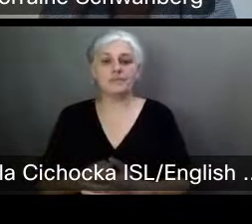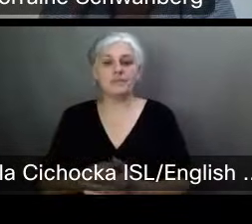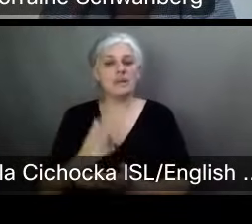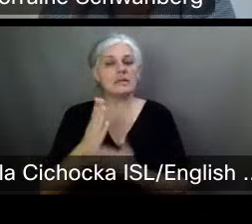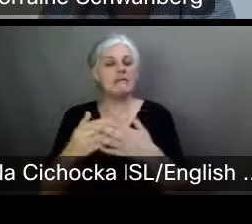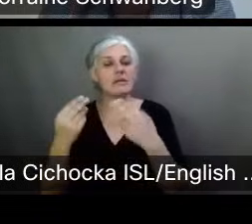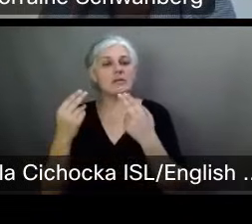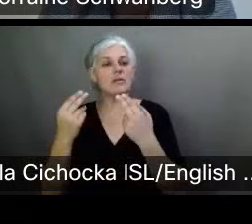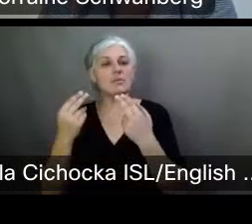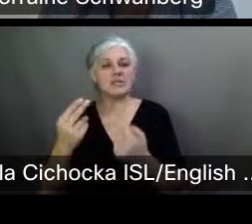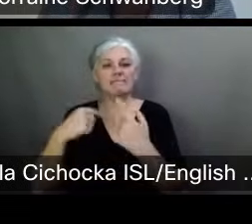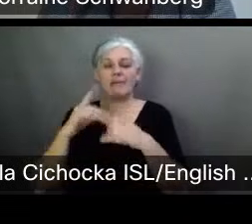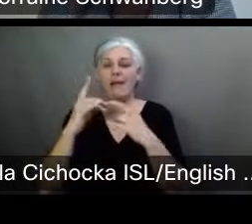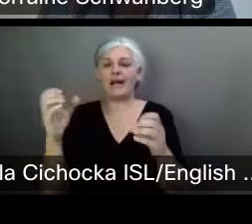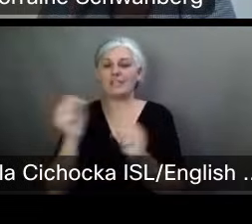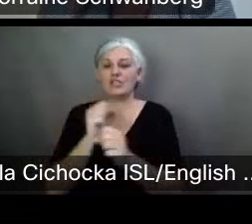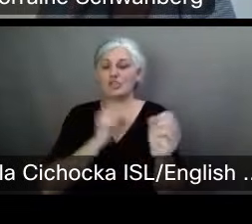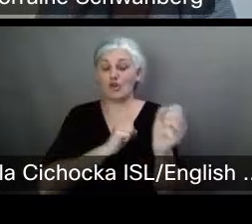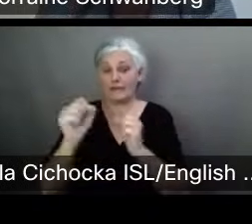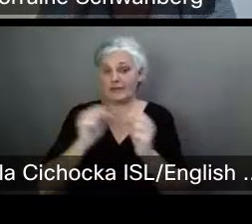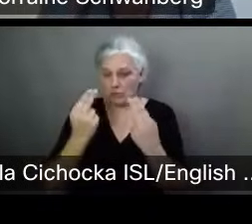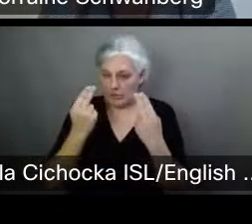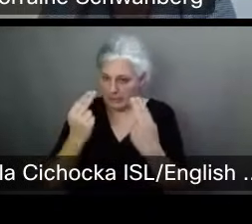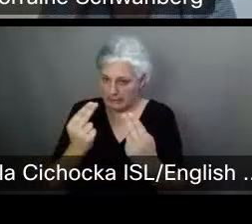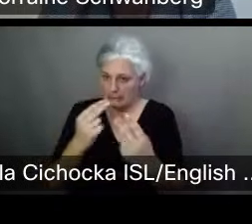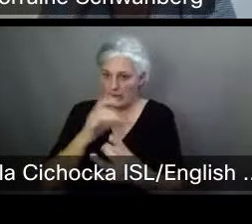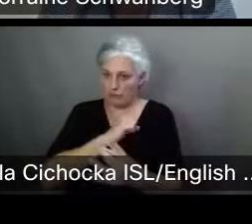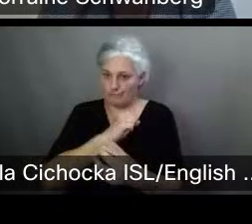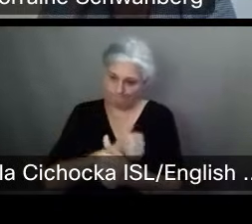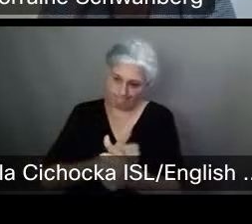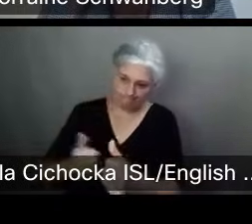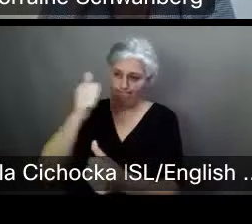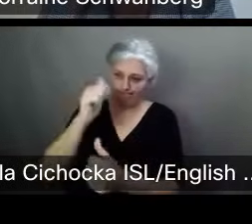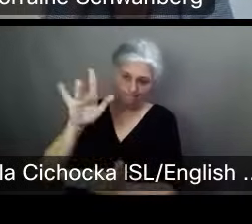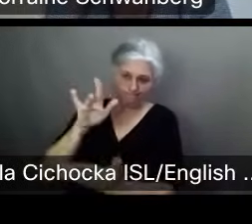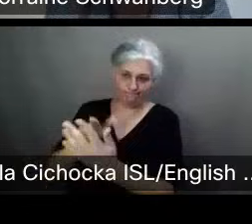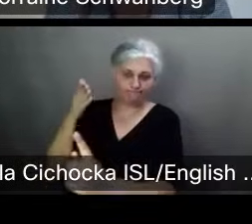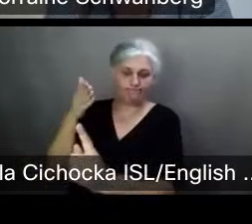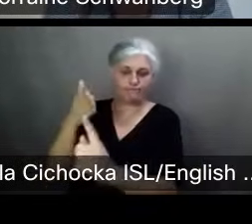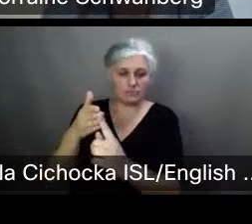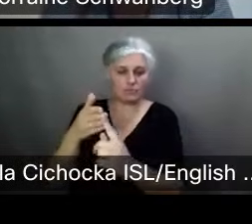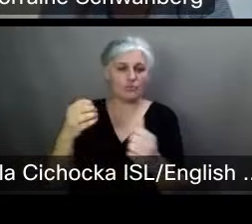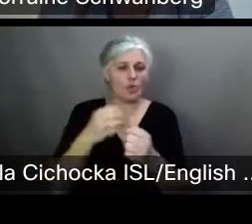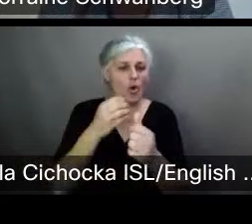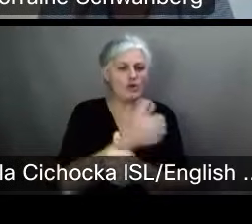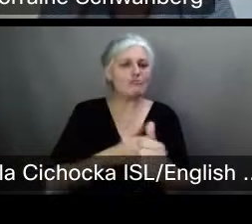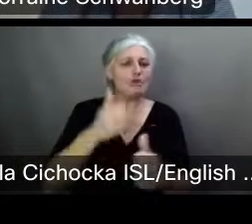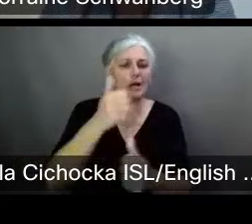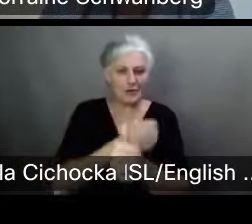within the health service we really need to prioritize with the many competing priorities that we're trying to deliver